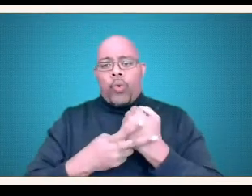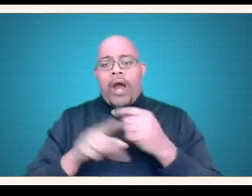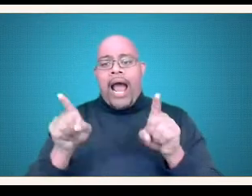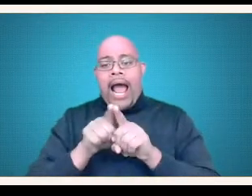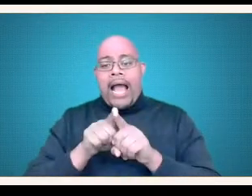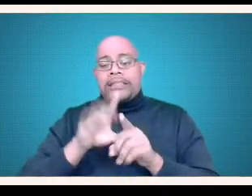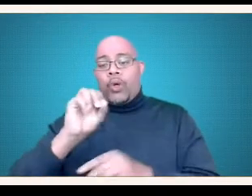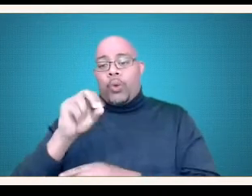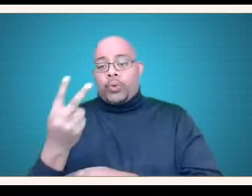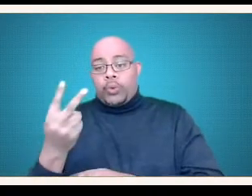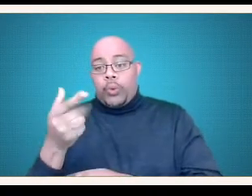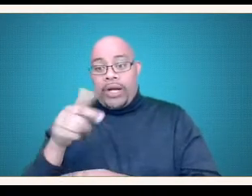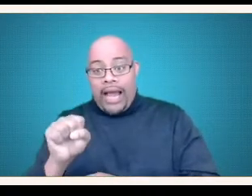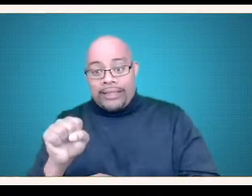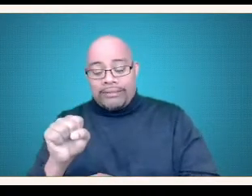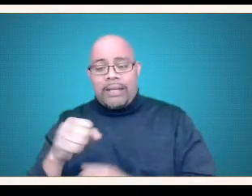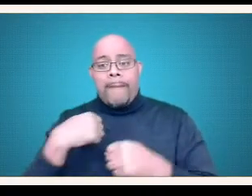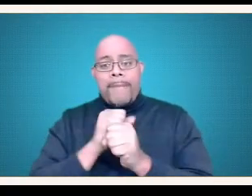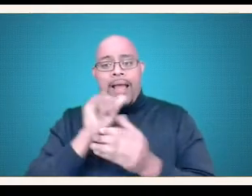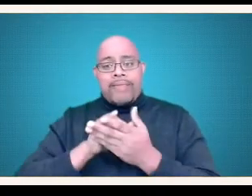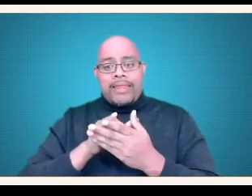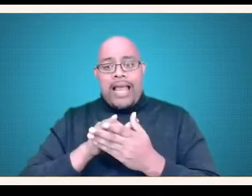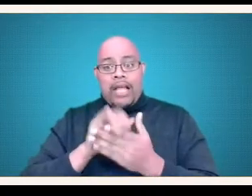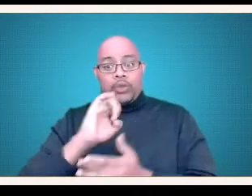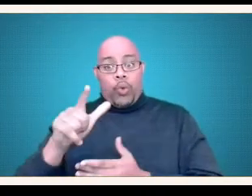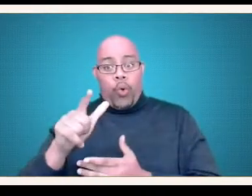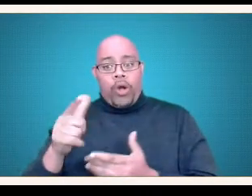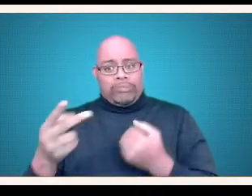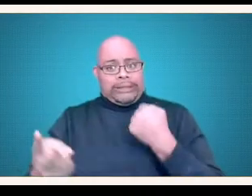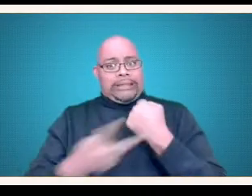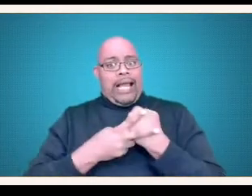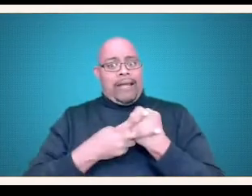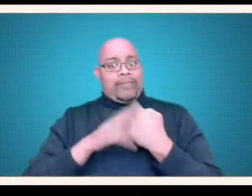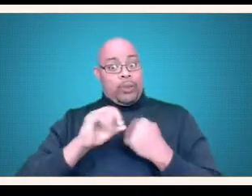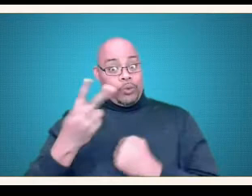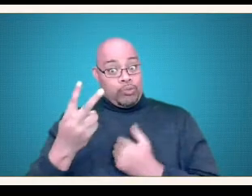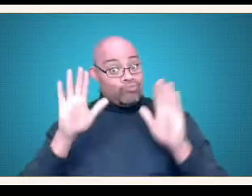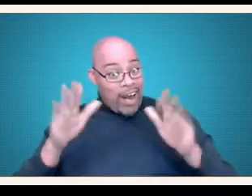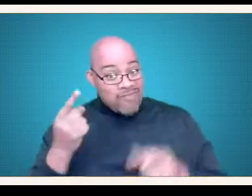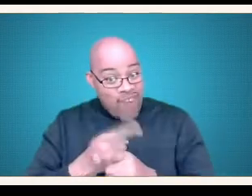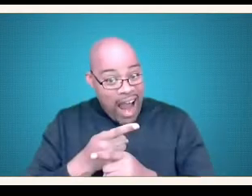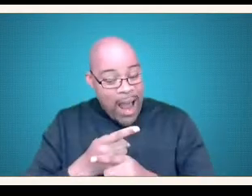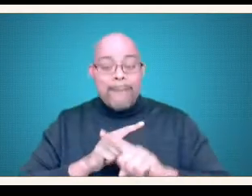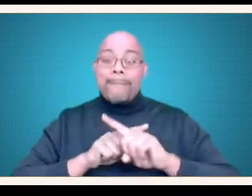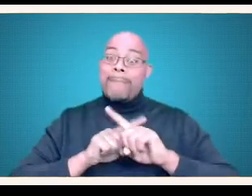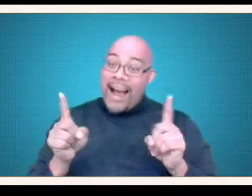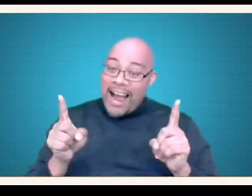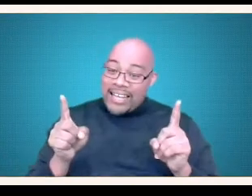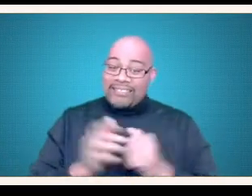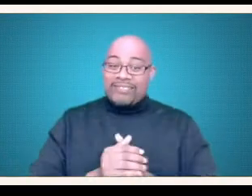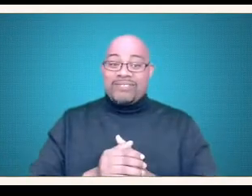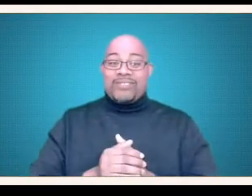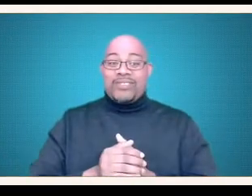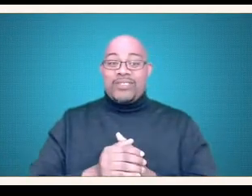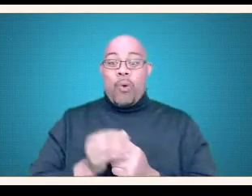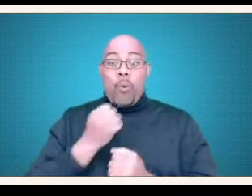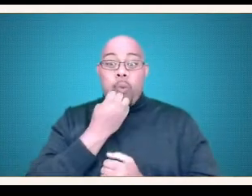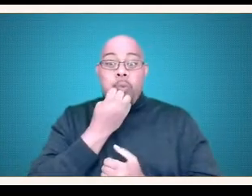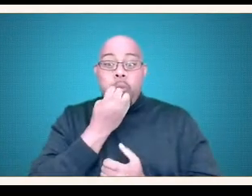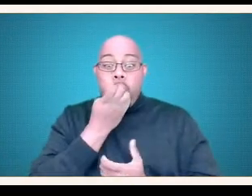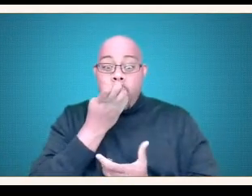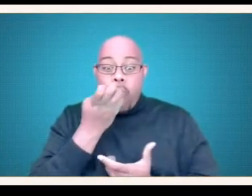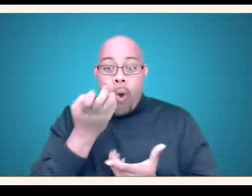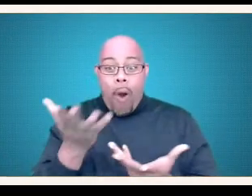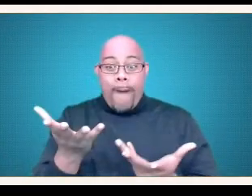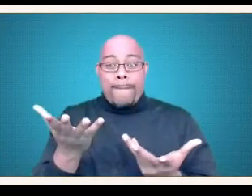that has been stored as methane and carbon dioxide, making the tundra soil a carbon sink. That's great, right? Well, as